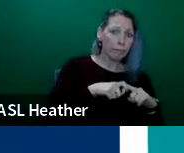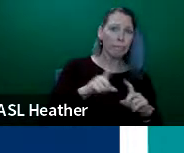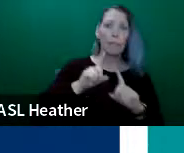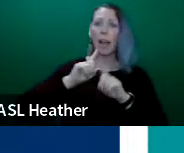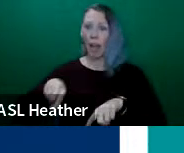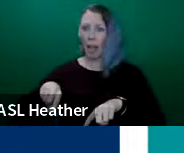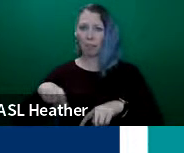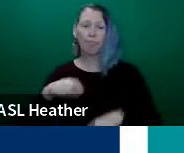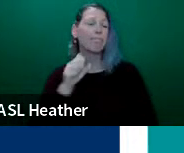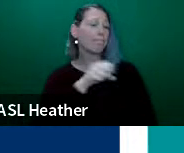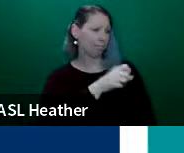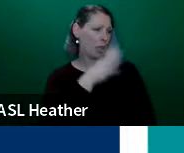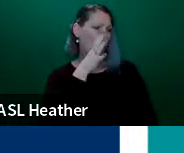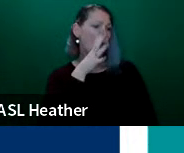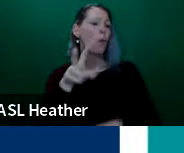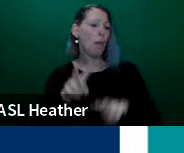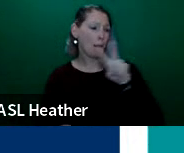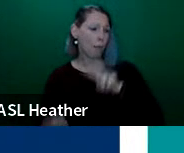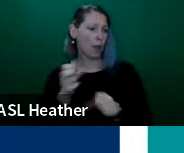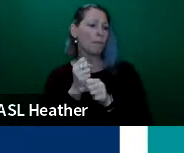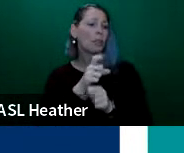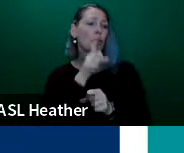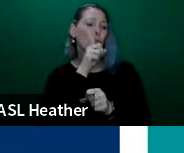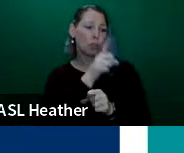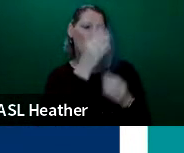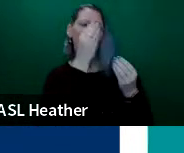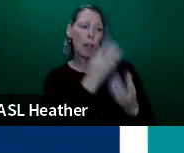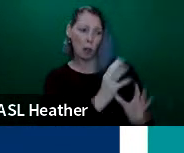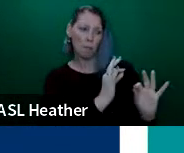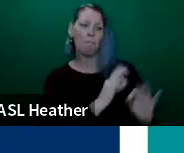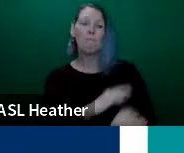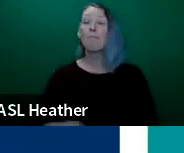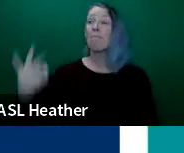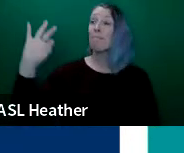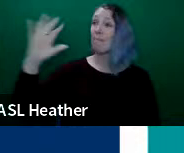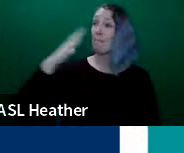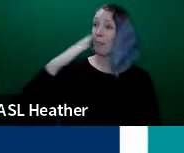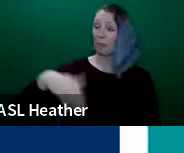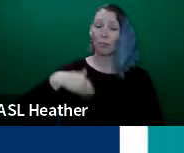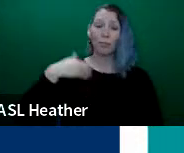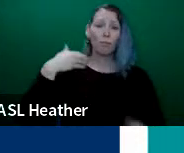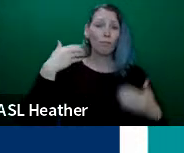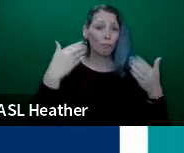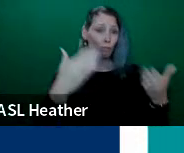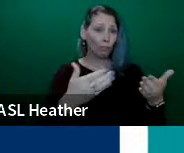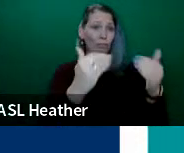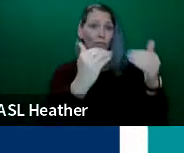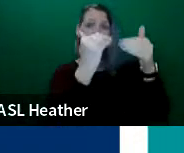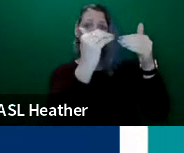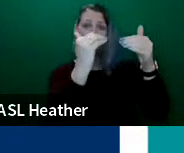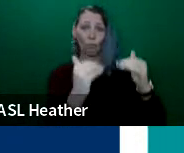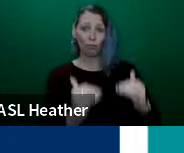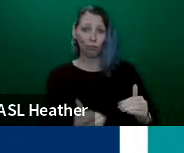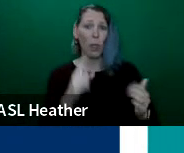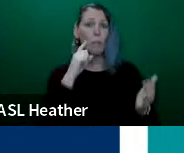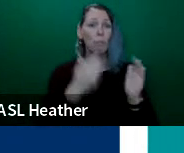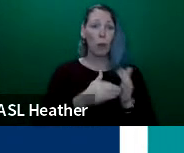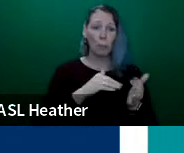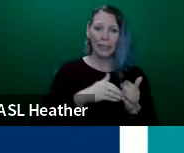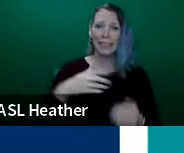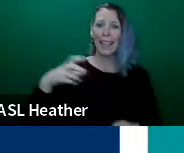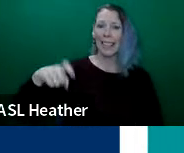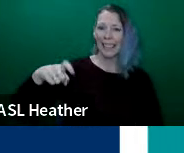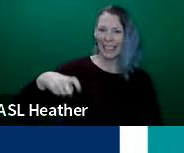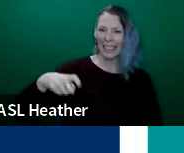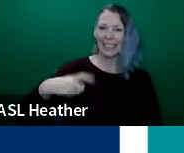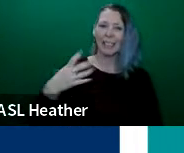questions. Yeah, I will be monitoring that and make sure that we let you know. Perfect. So here's a list of the purpose and need and the desired outcomes.